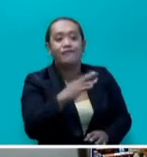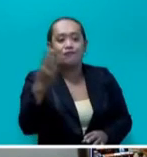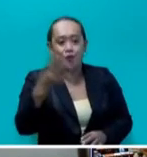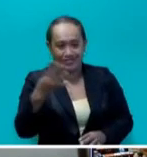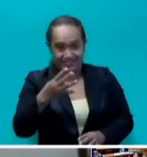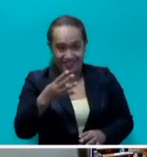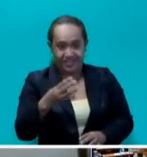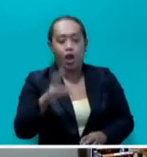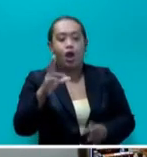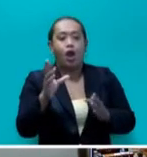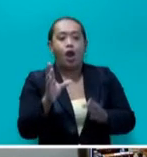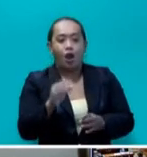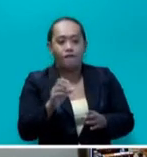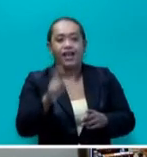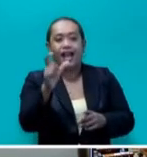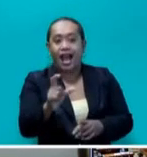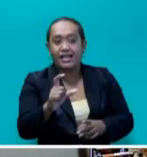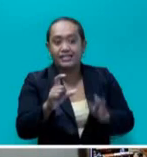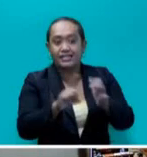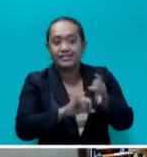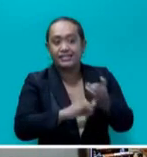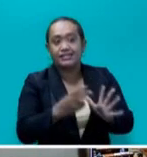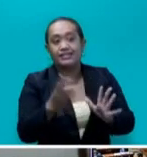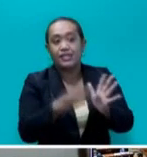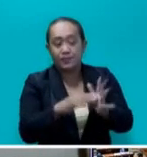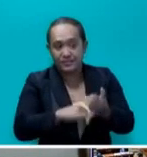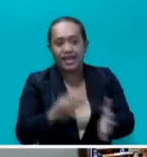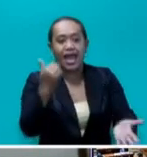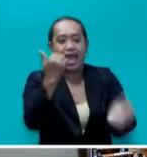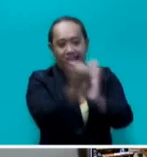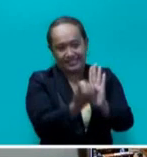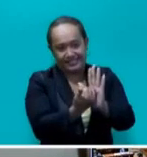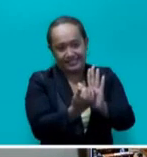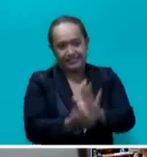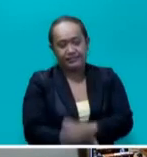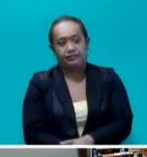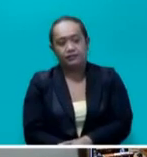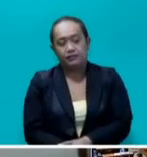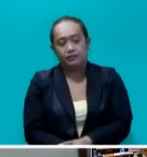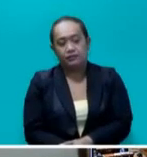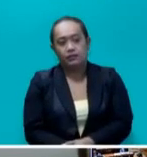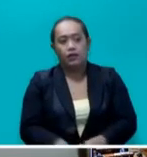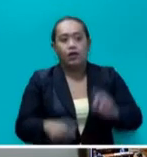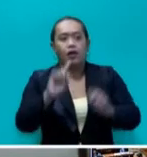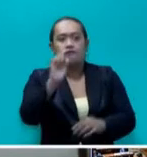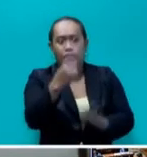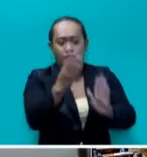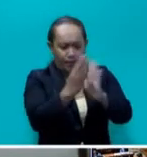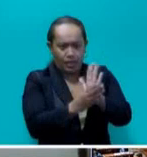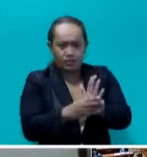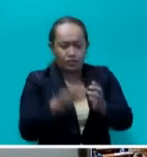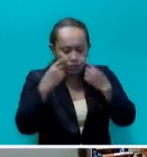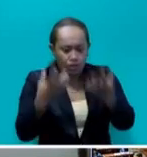of the Customs Act. Mr. Speaker, sir, in the interest of time, only focus on two key changes in the bill. Firstly, the bill paves the way for the regulation